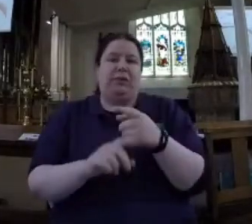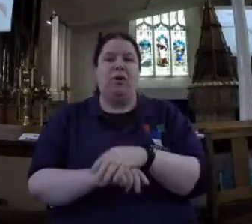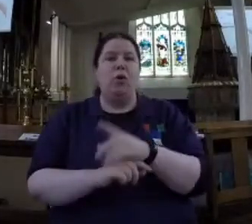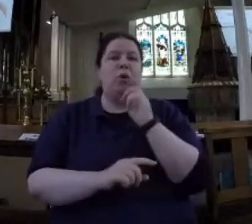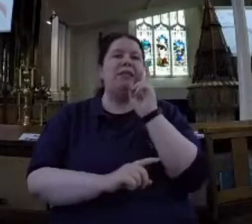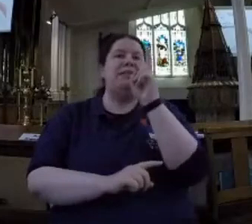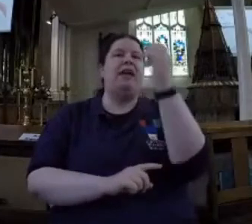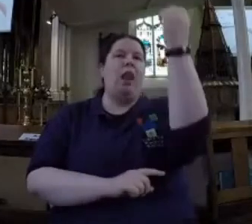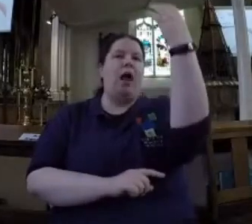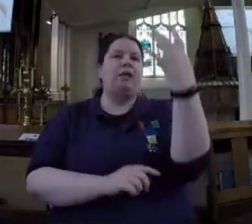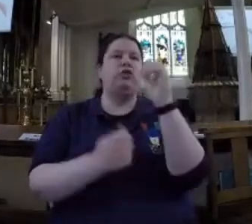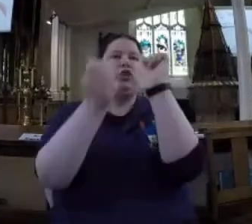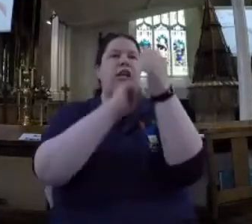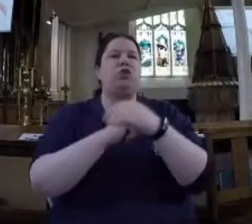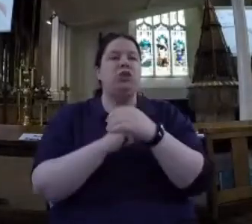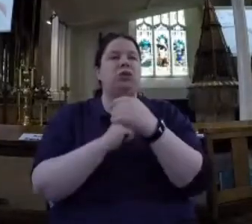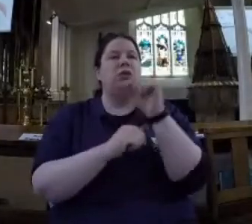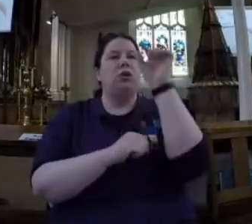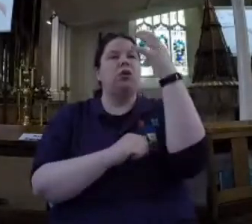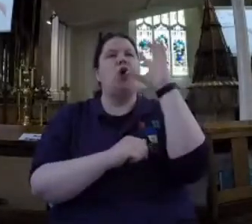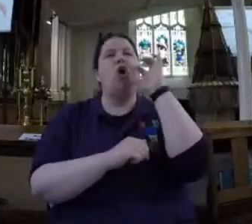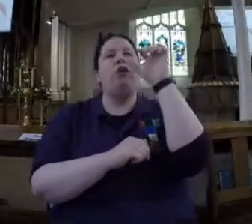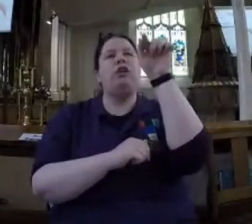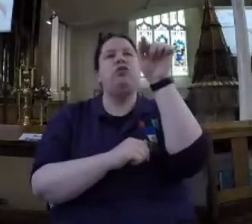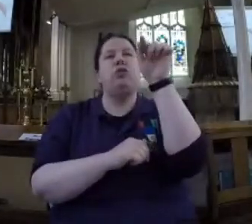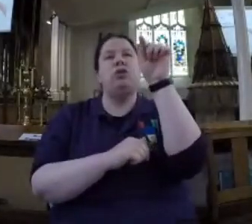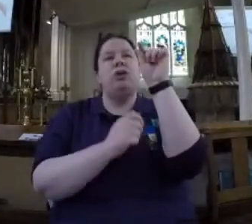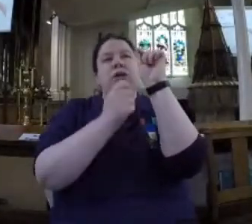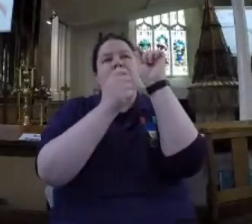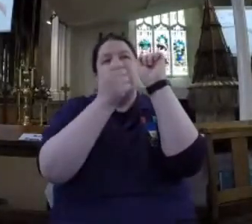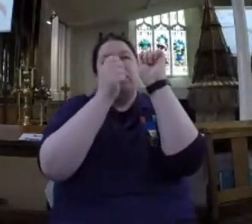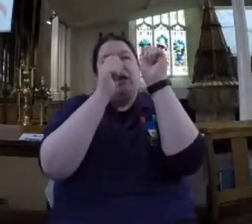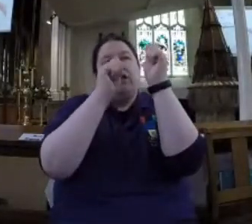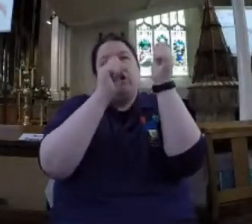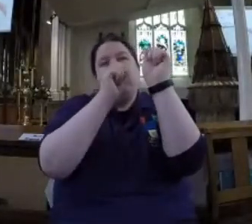through the traffic light when it's gone orange or perhaps even a darker colour?